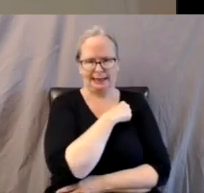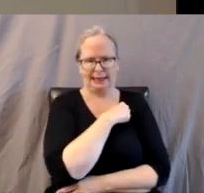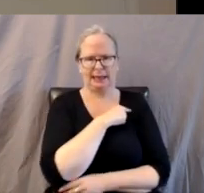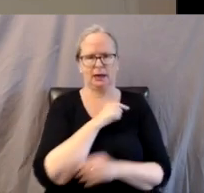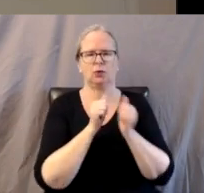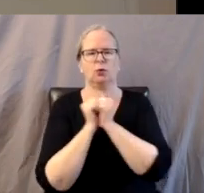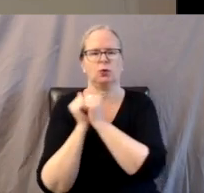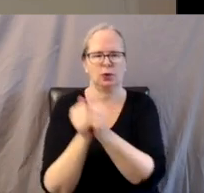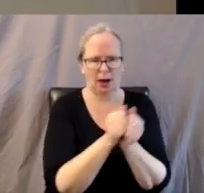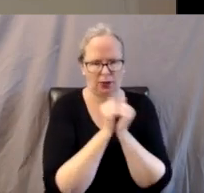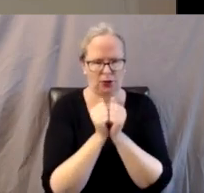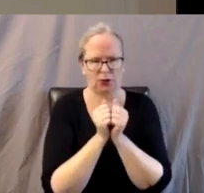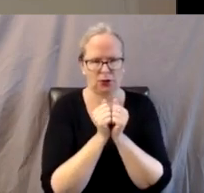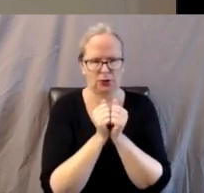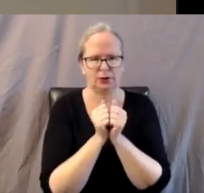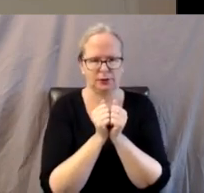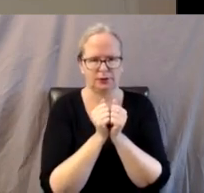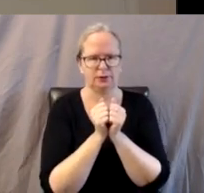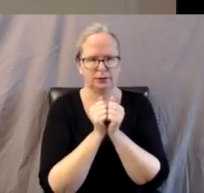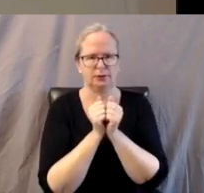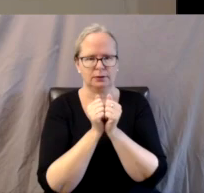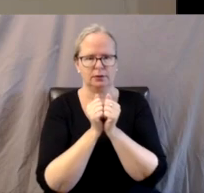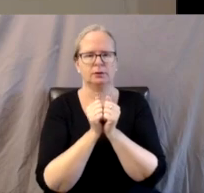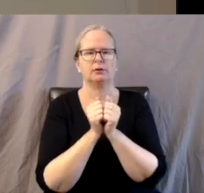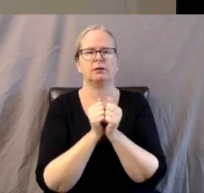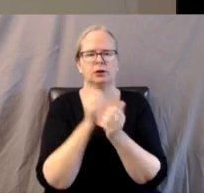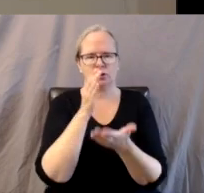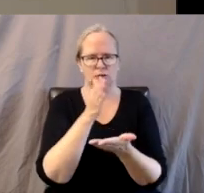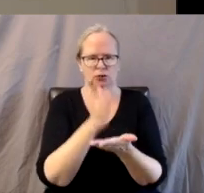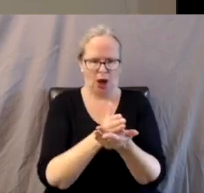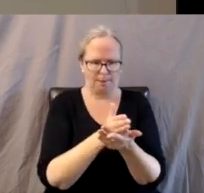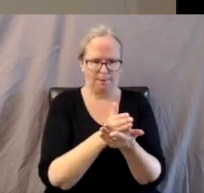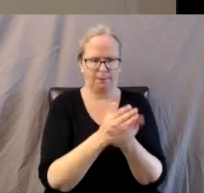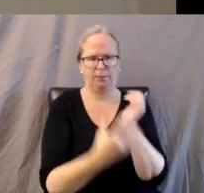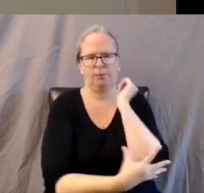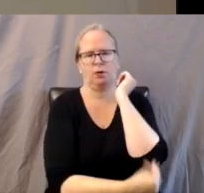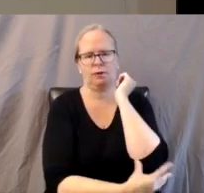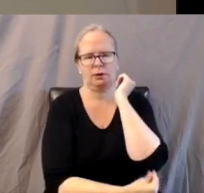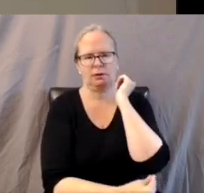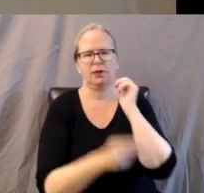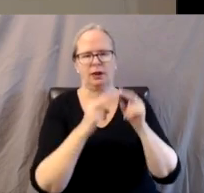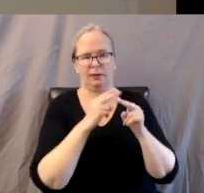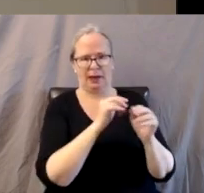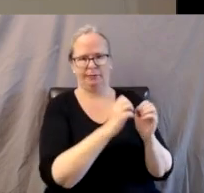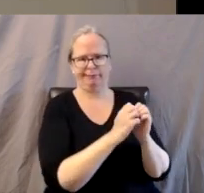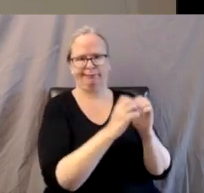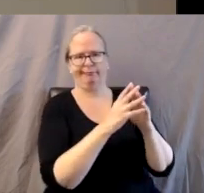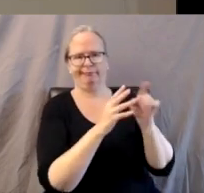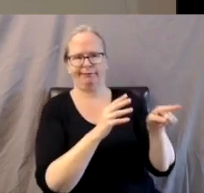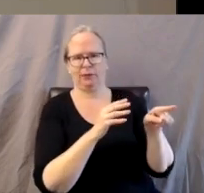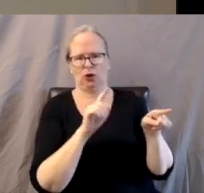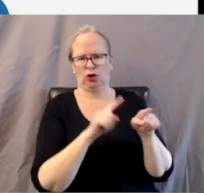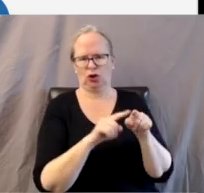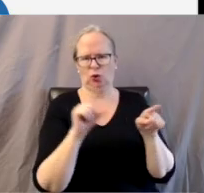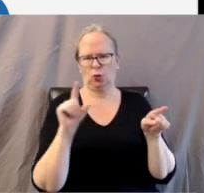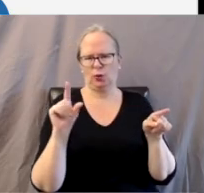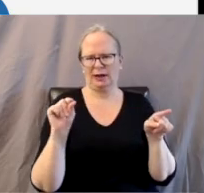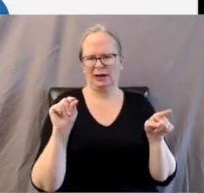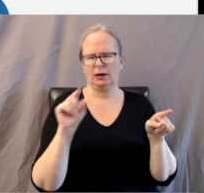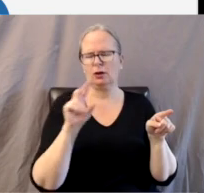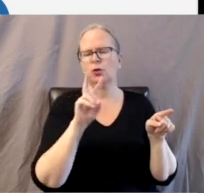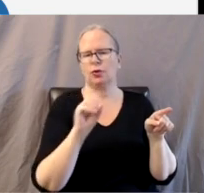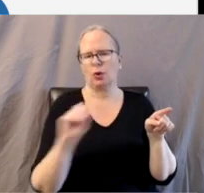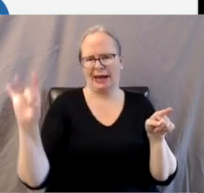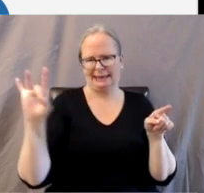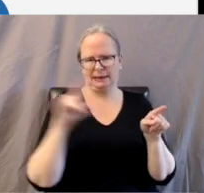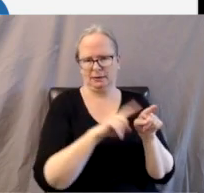Calgary who started in 2008, who want to address the main root causes of poverty as well. All